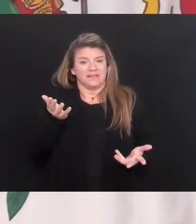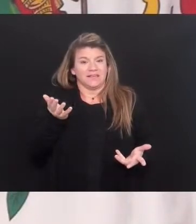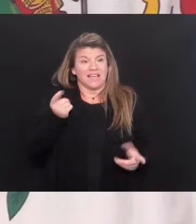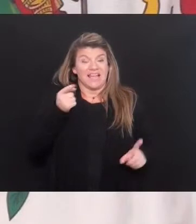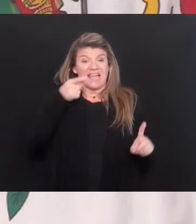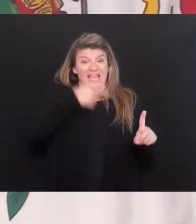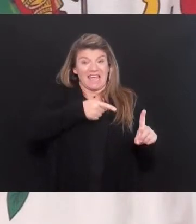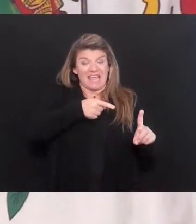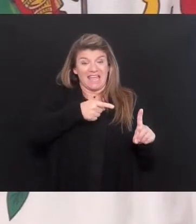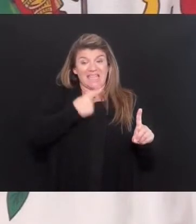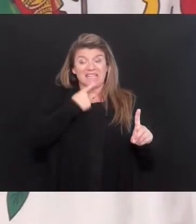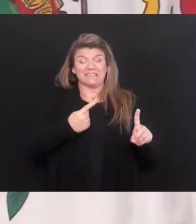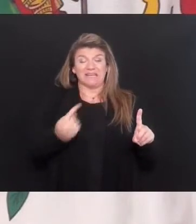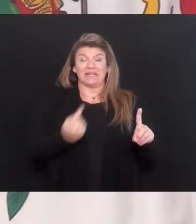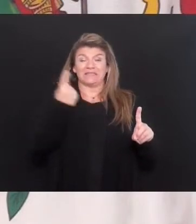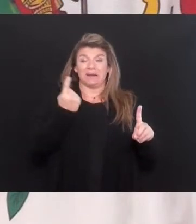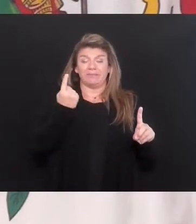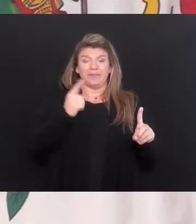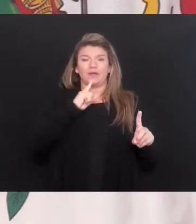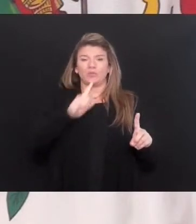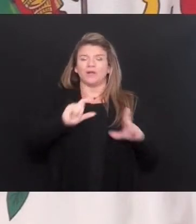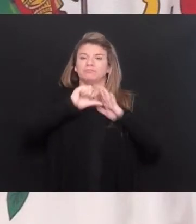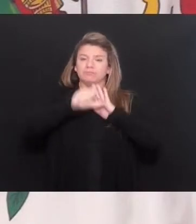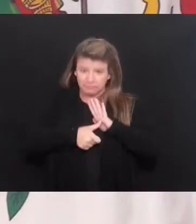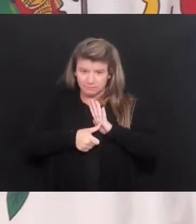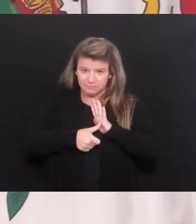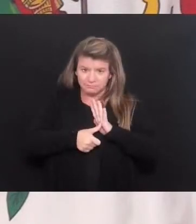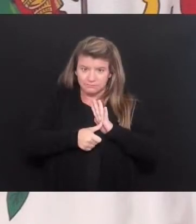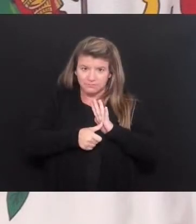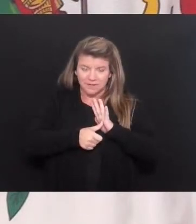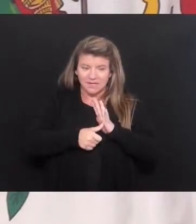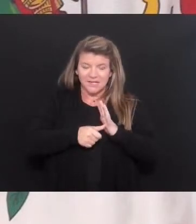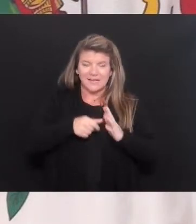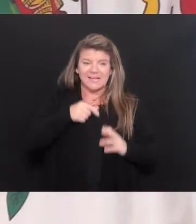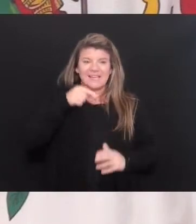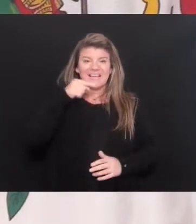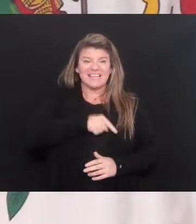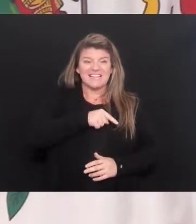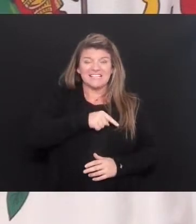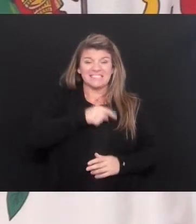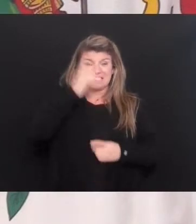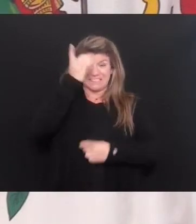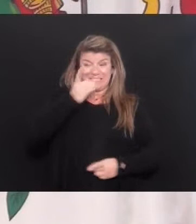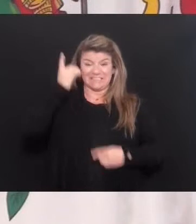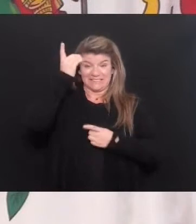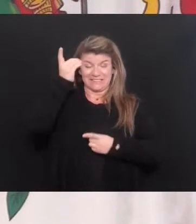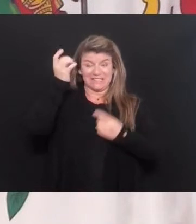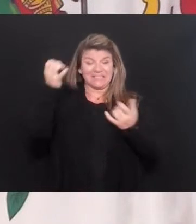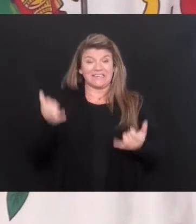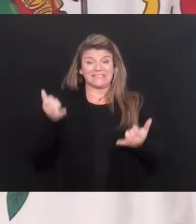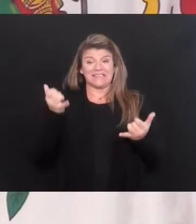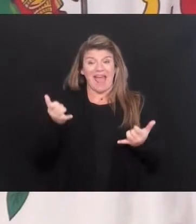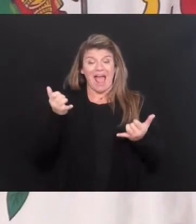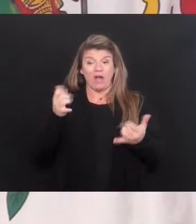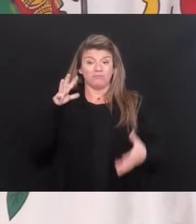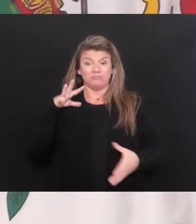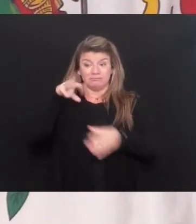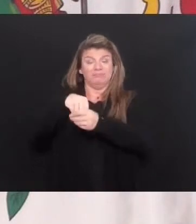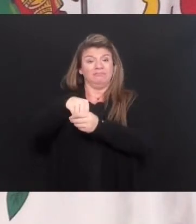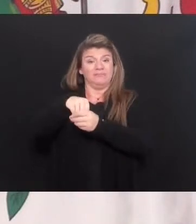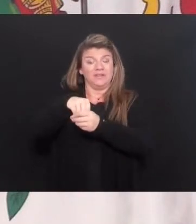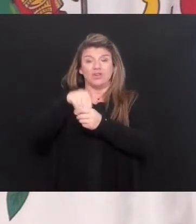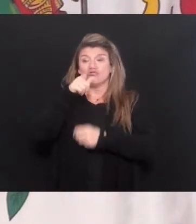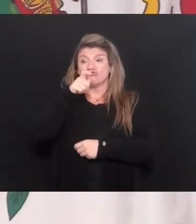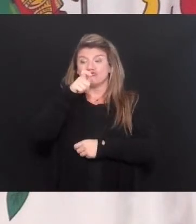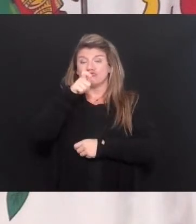He said something that is really profound. This disease now is totally about the unvaccinated.